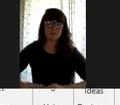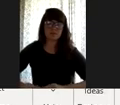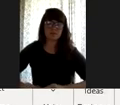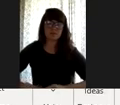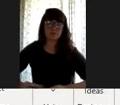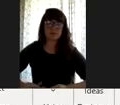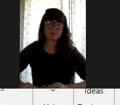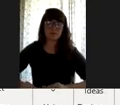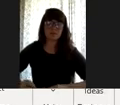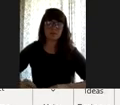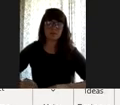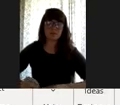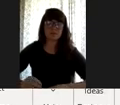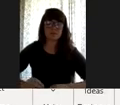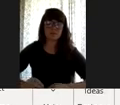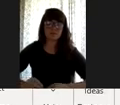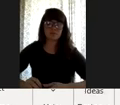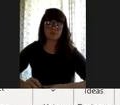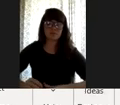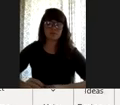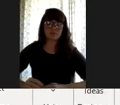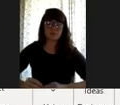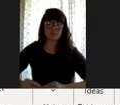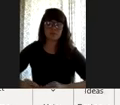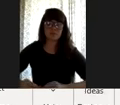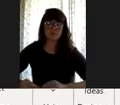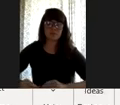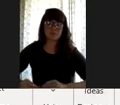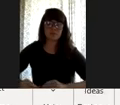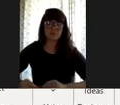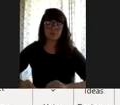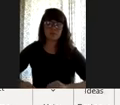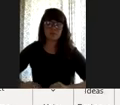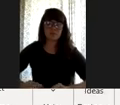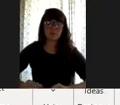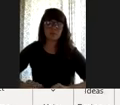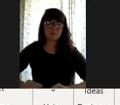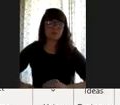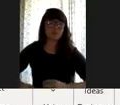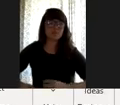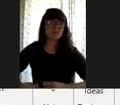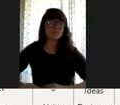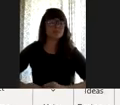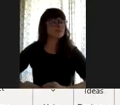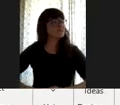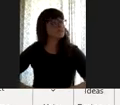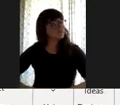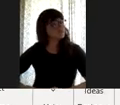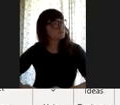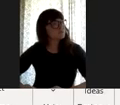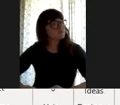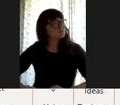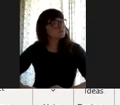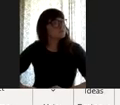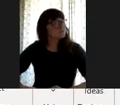blessing to you, subscribe, hit the bell if you want notifications, share this with others. If you want to donate, there's options to do that